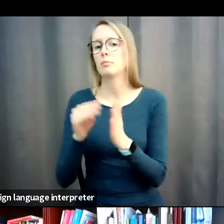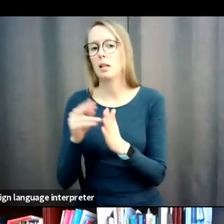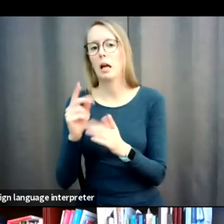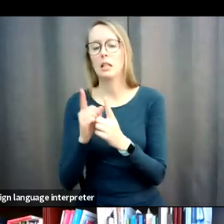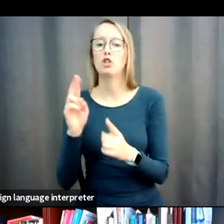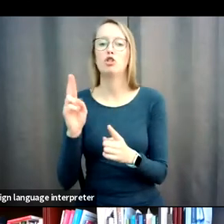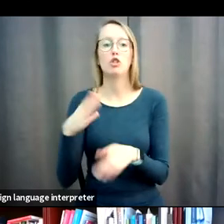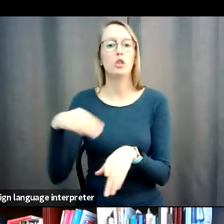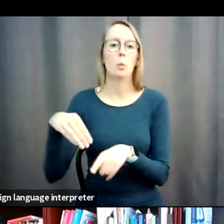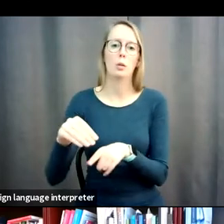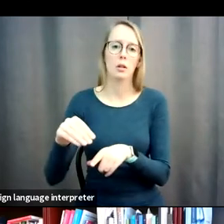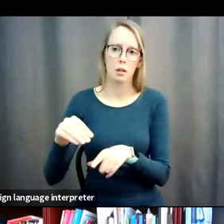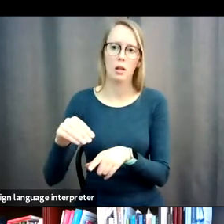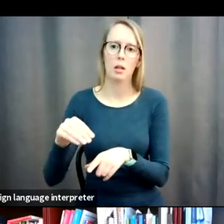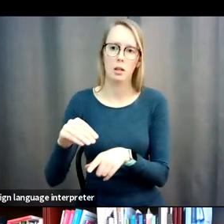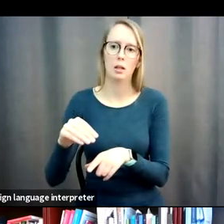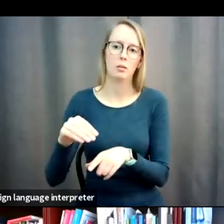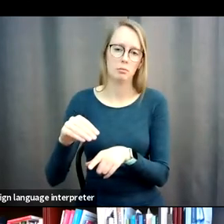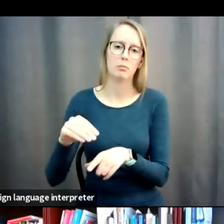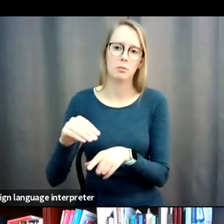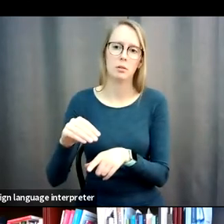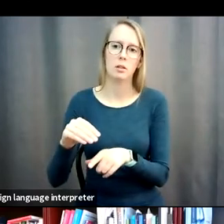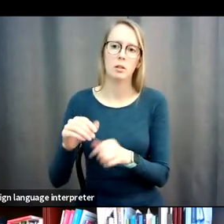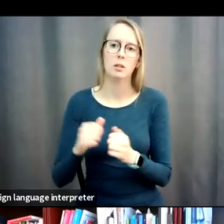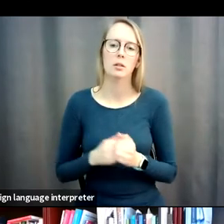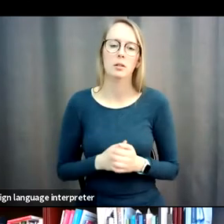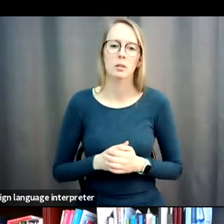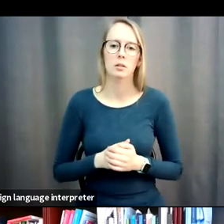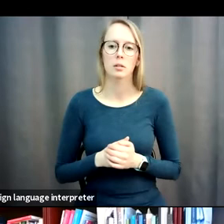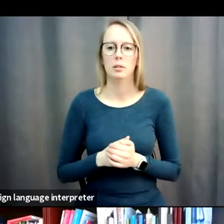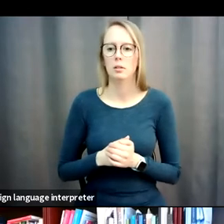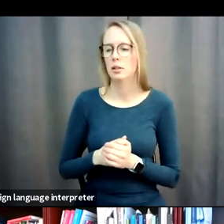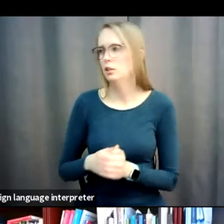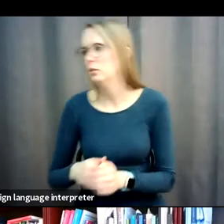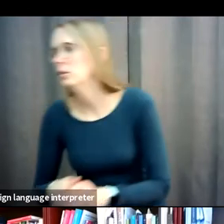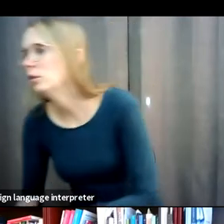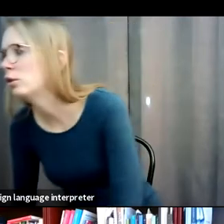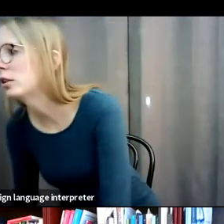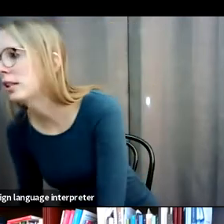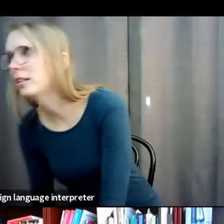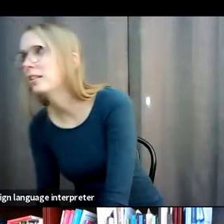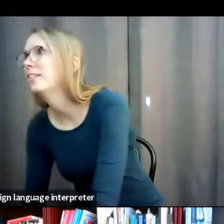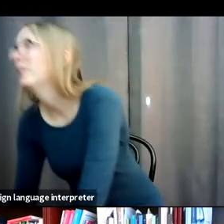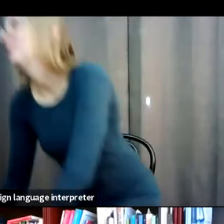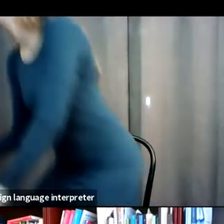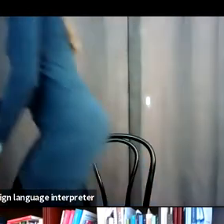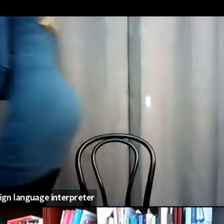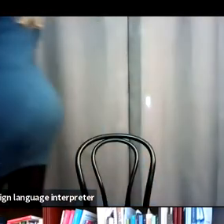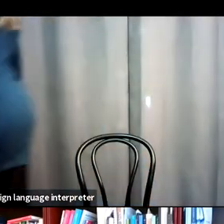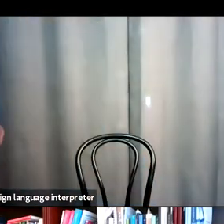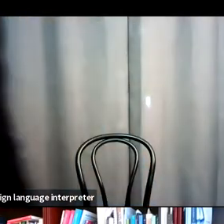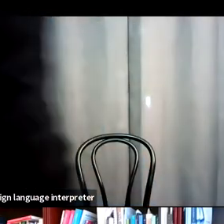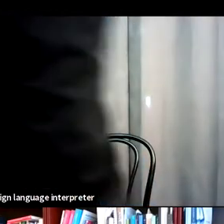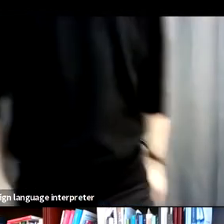safeguards that was mentioned by the CRPD committee, that's not highlighted in this one. Then to Norway in 2018, the